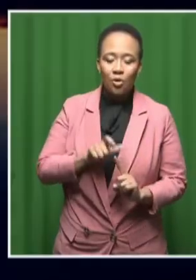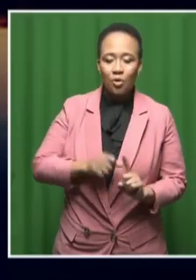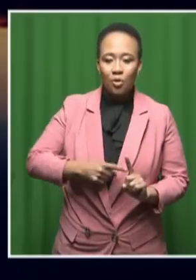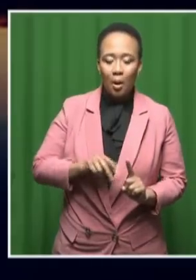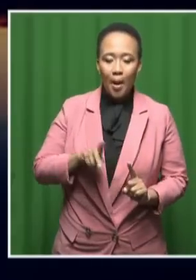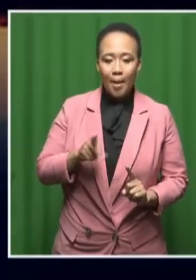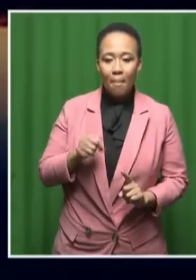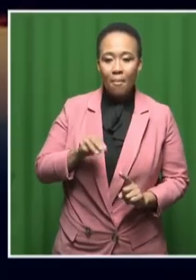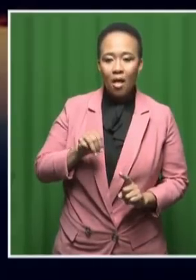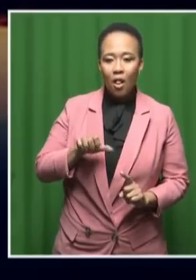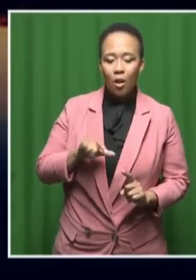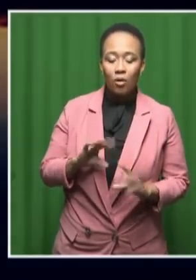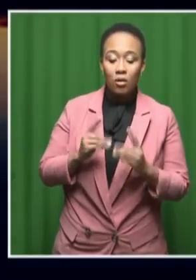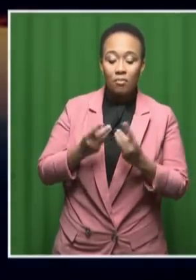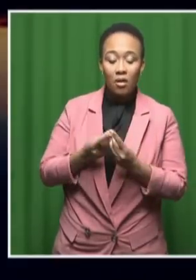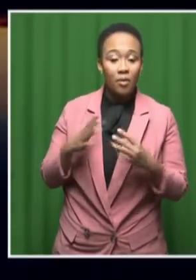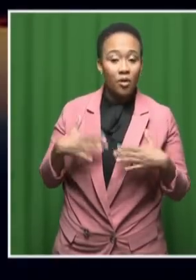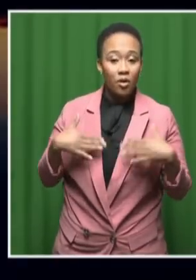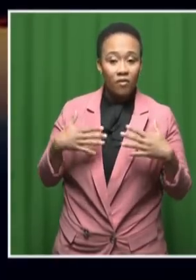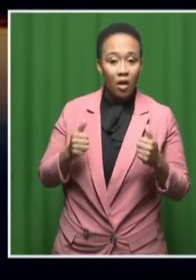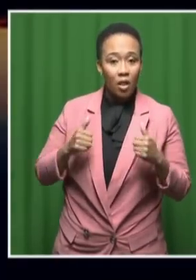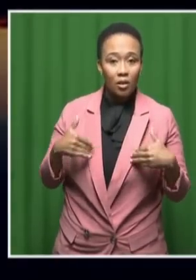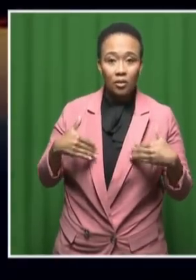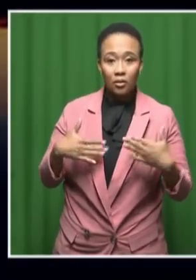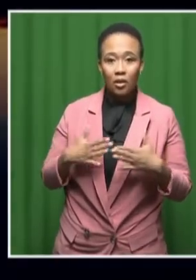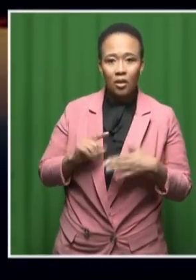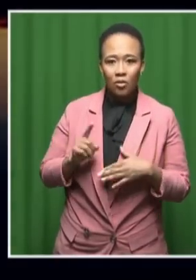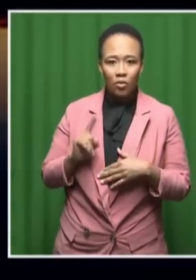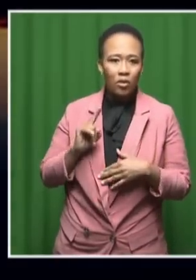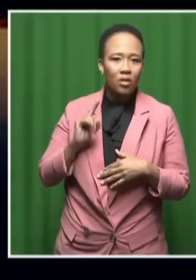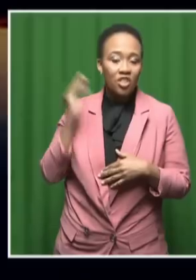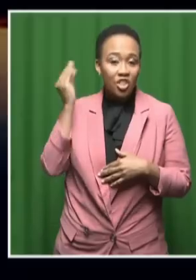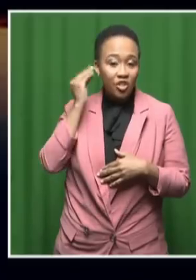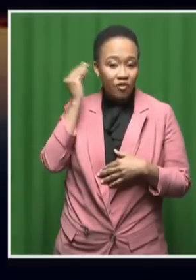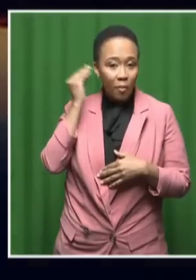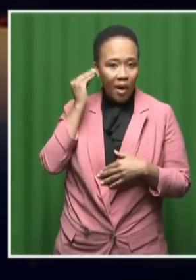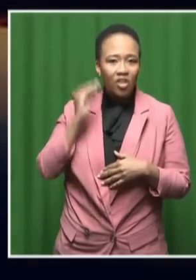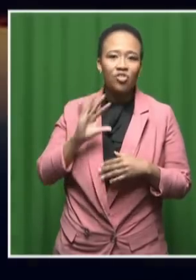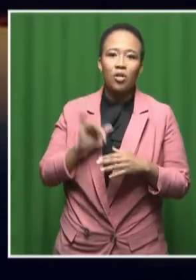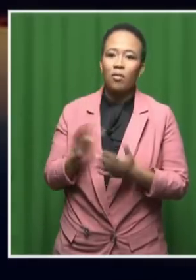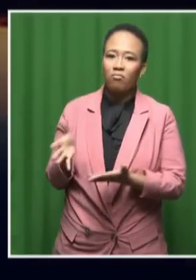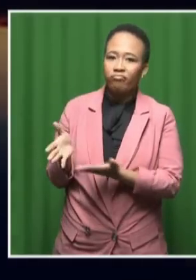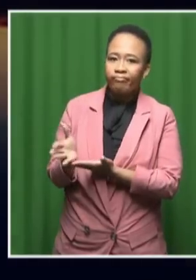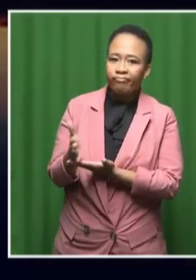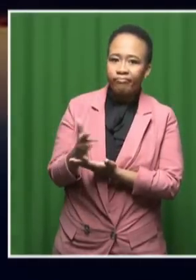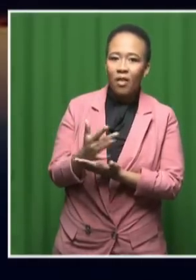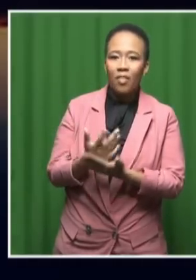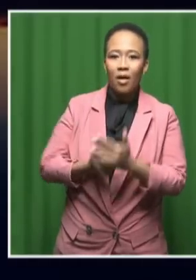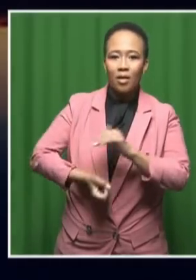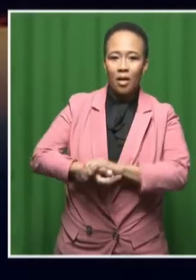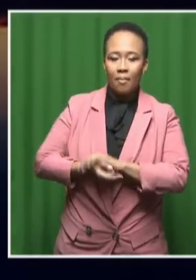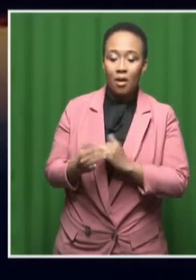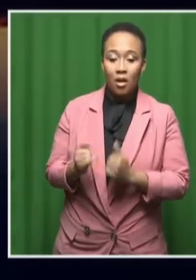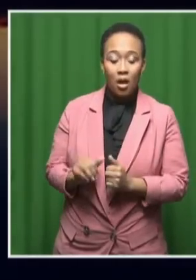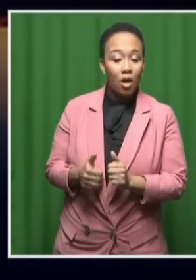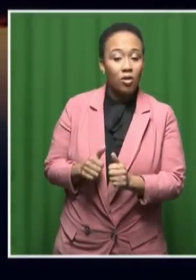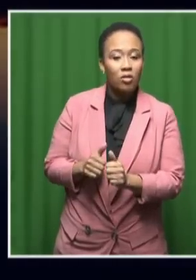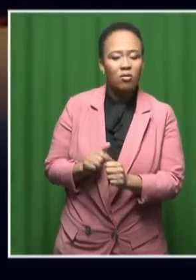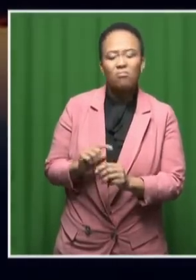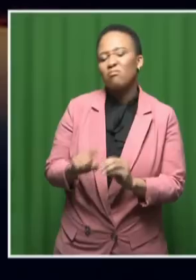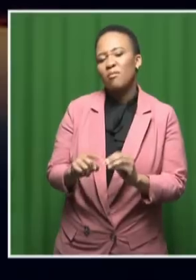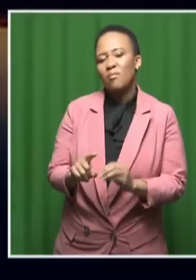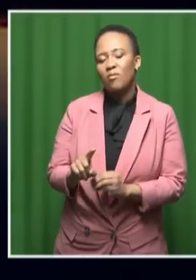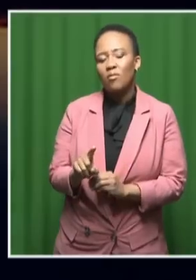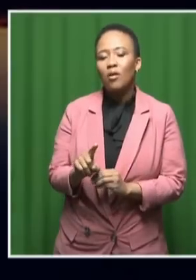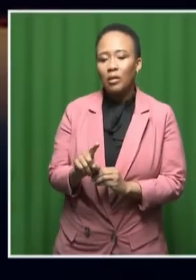The Department of Health is embarking on an intensive information gathering undertaking, and this following the recent detection of